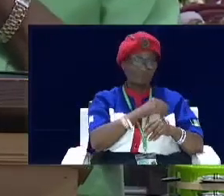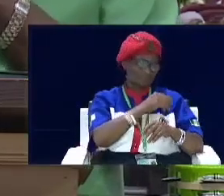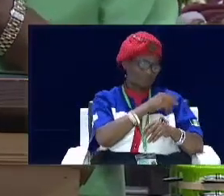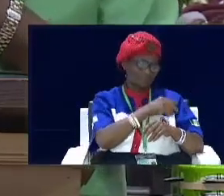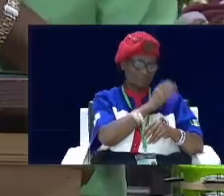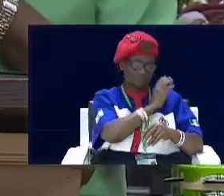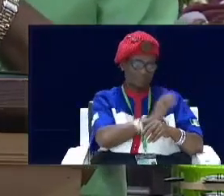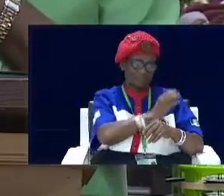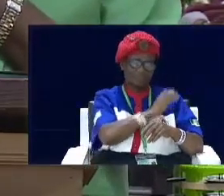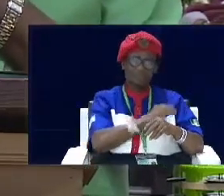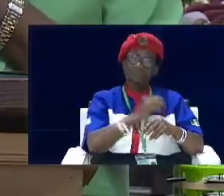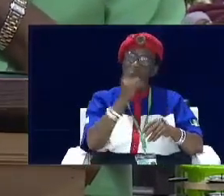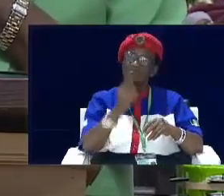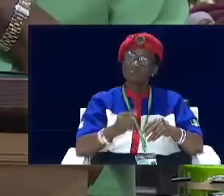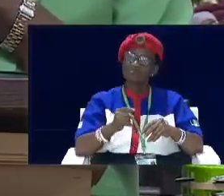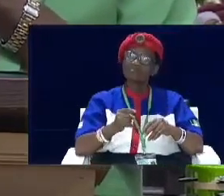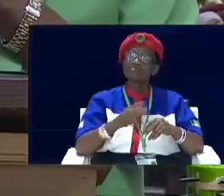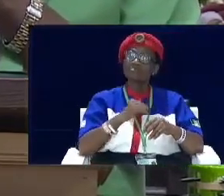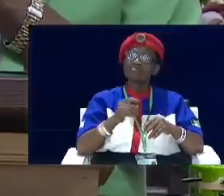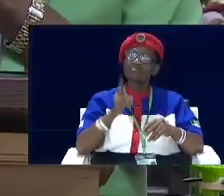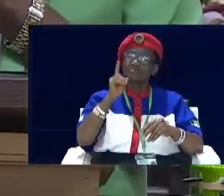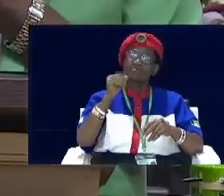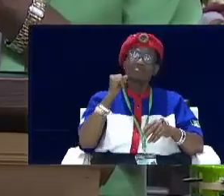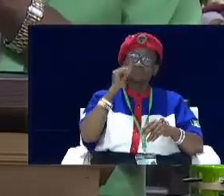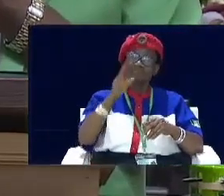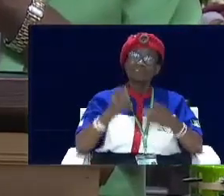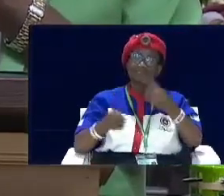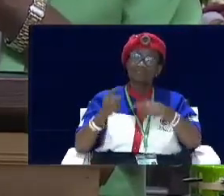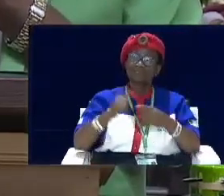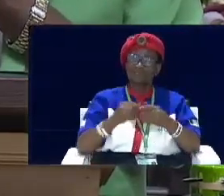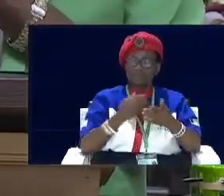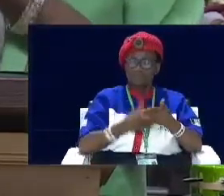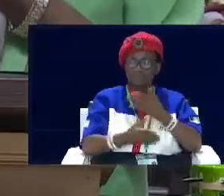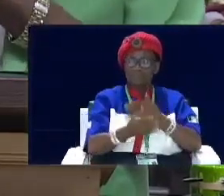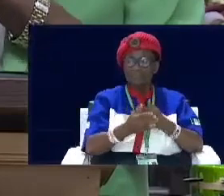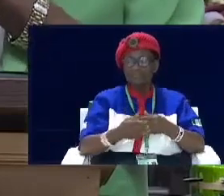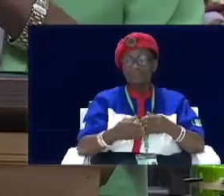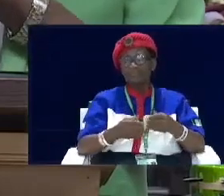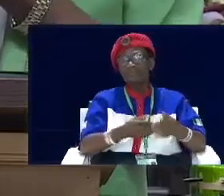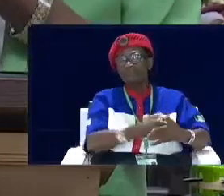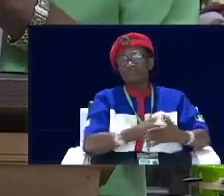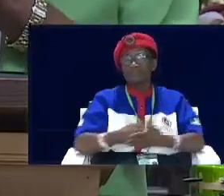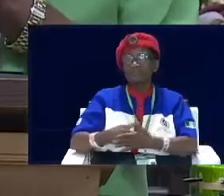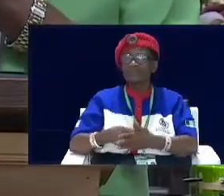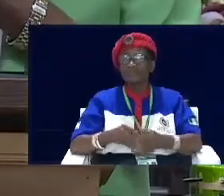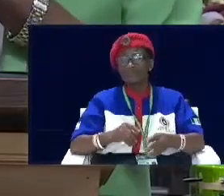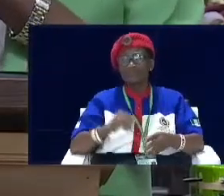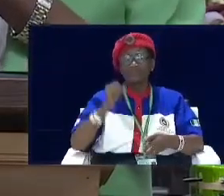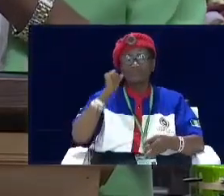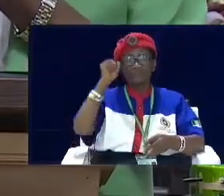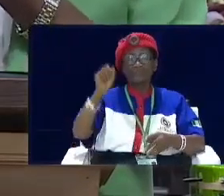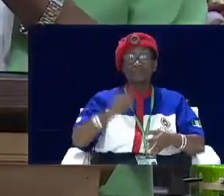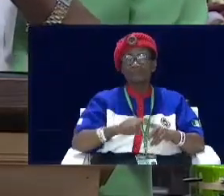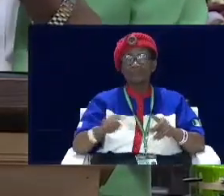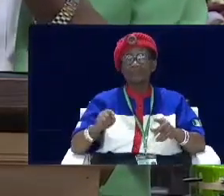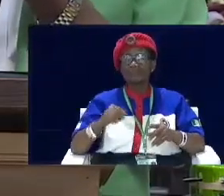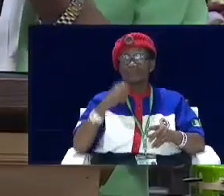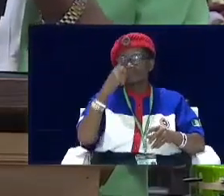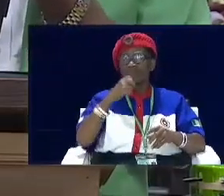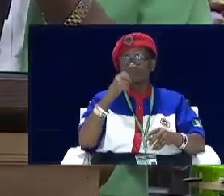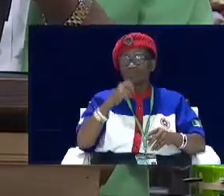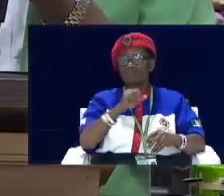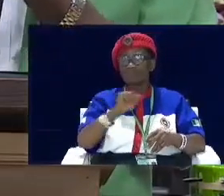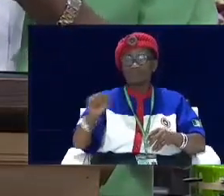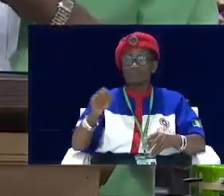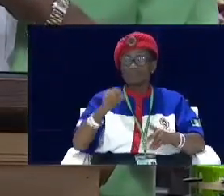And a woman came to deliver. Enikan si wa wa obirin kan wa lati bimo. She can't speak a word of Yoruba.